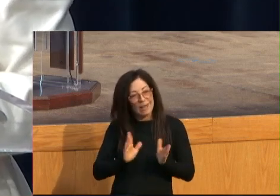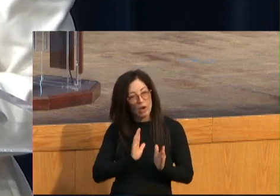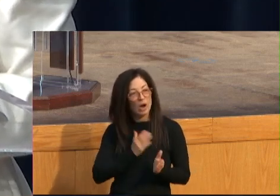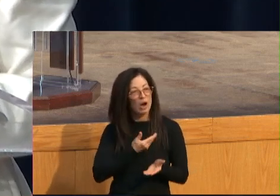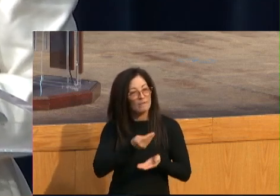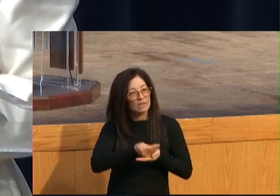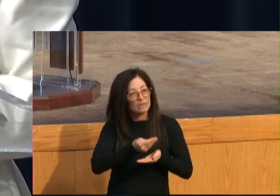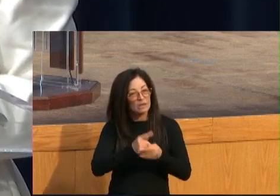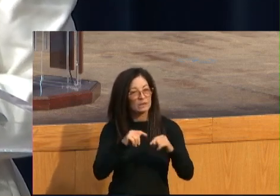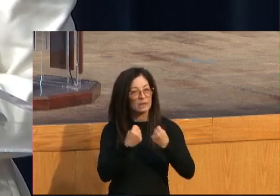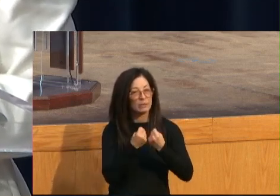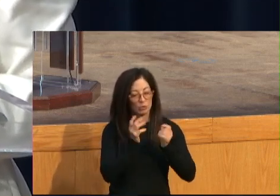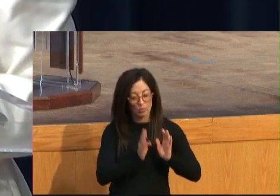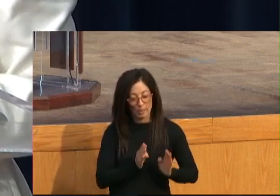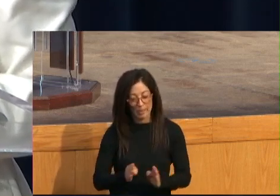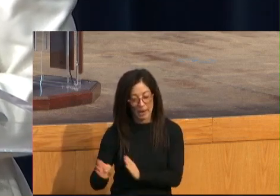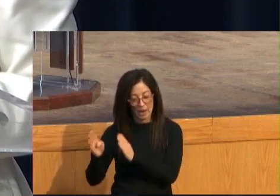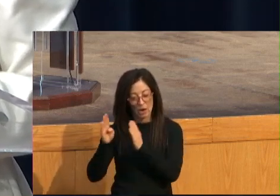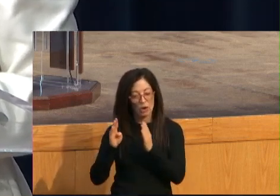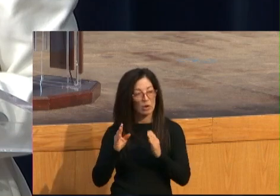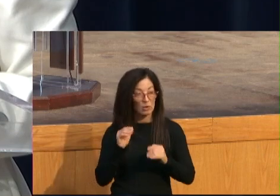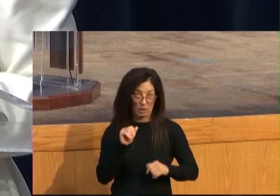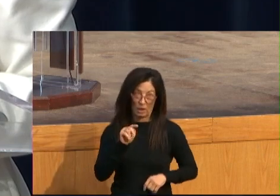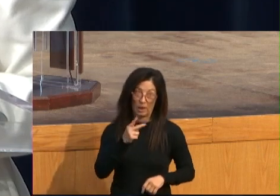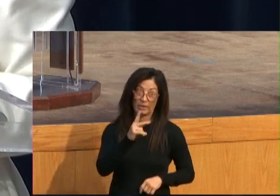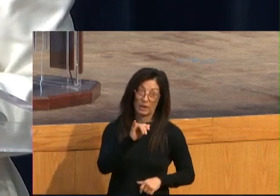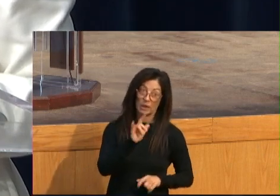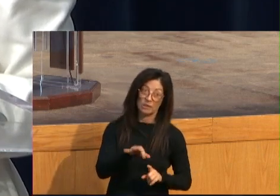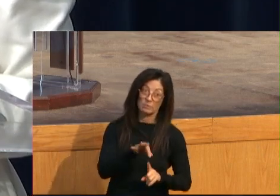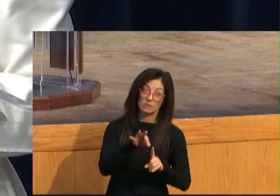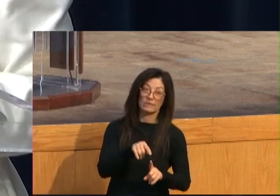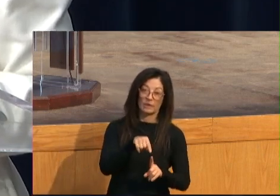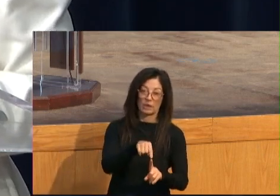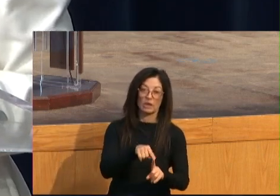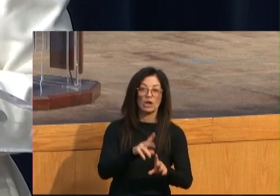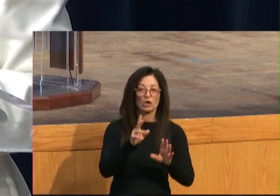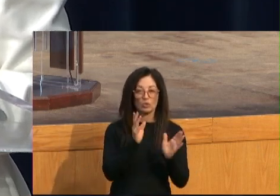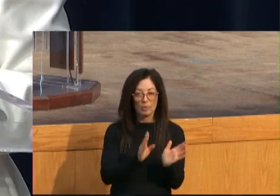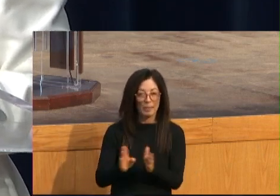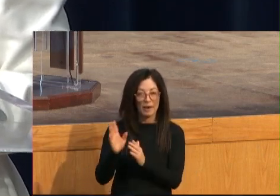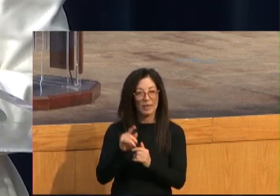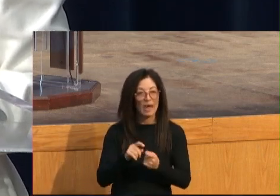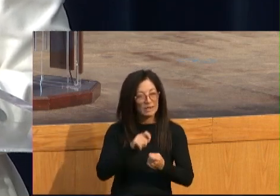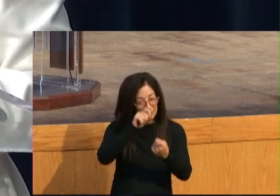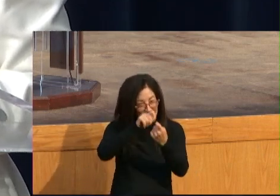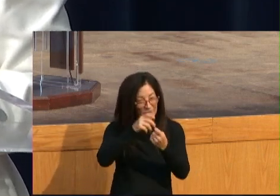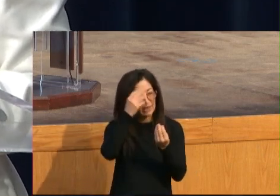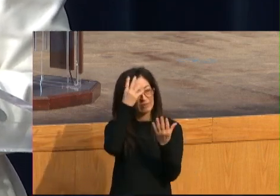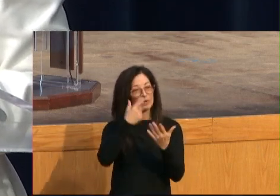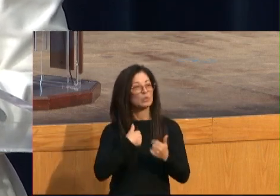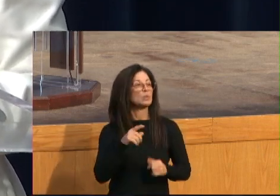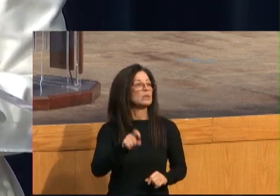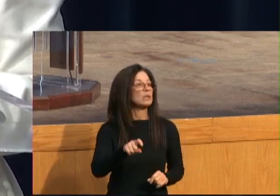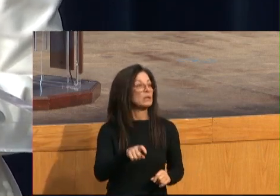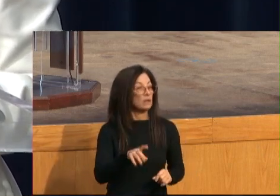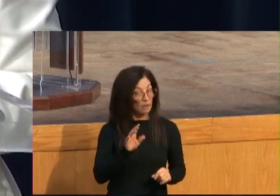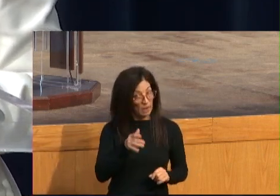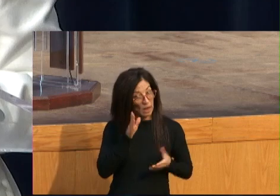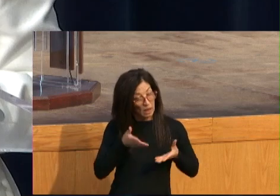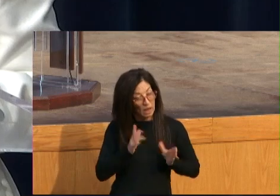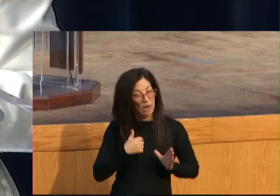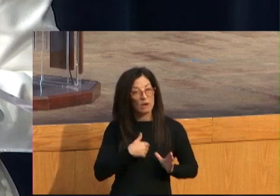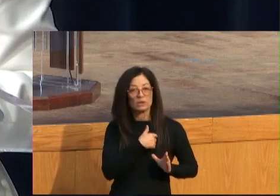to prepare, Anthony specifically, the specific information that we need. And that will allow us